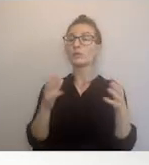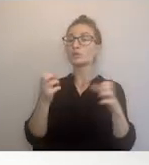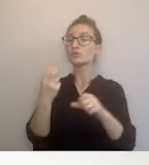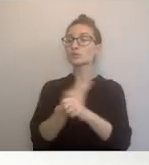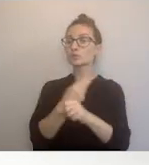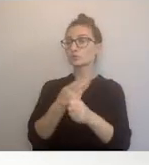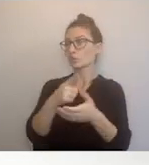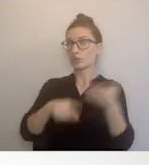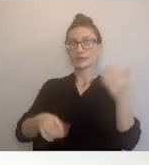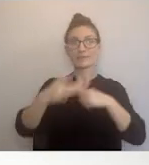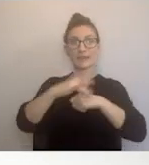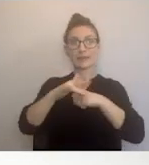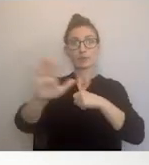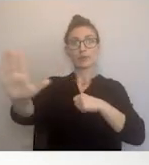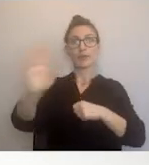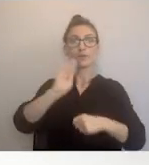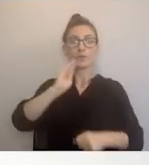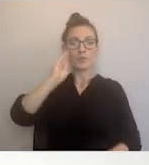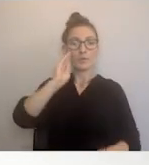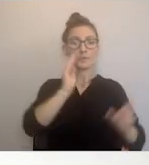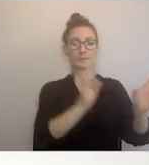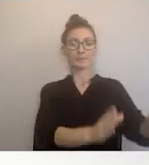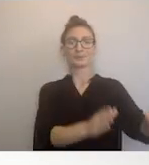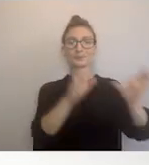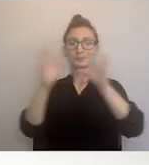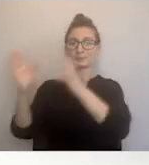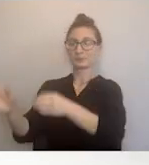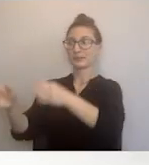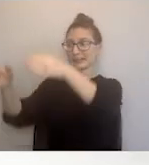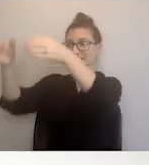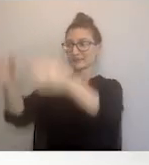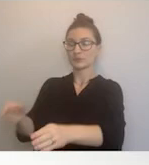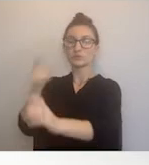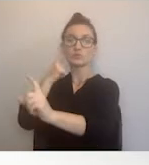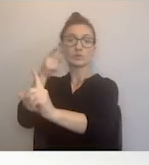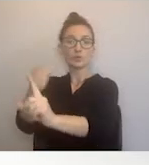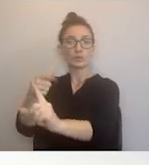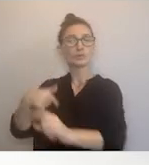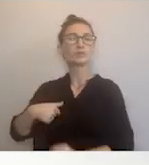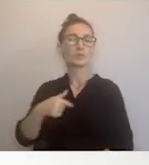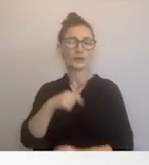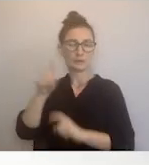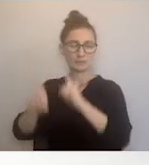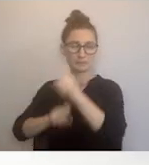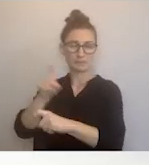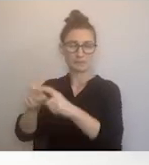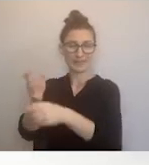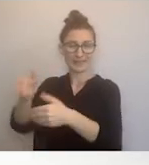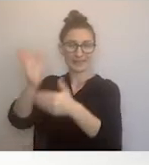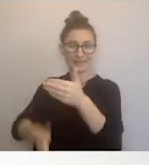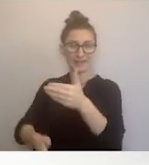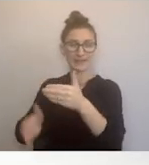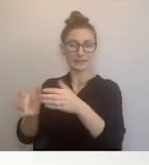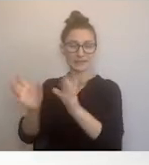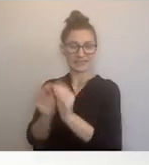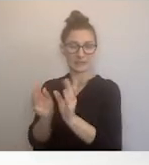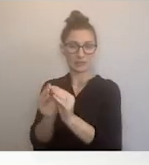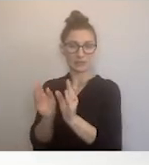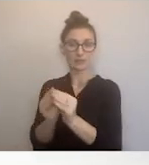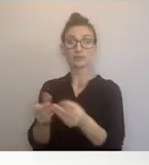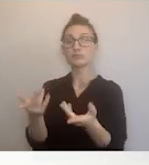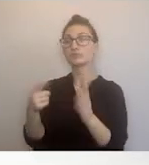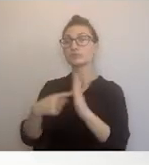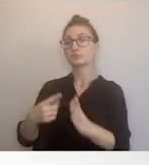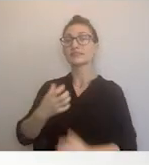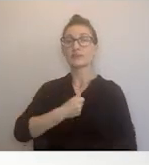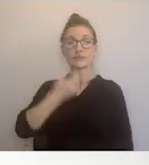what is available in someone's house to do these things? We also have individual goals, and all this stuff gets surveyed at the end of every session.